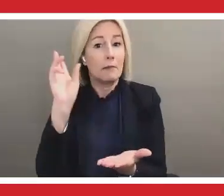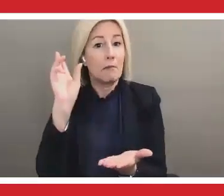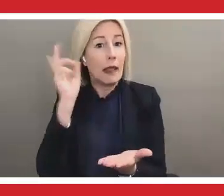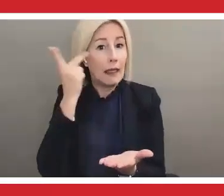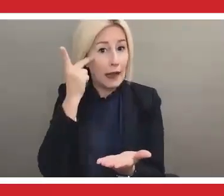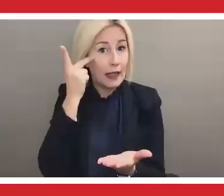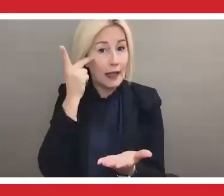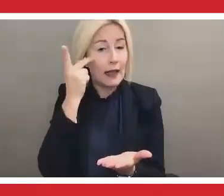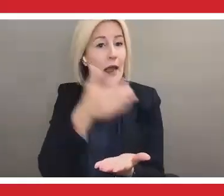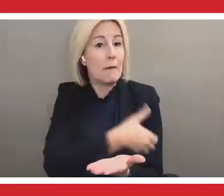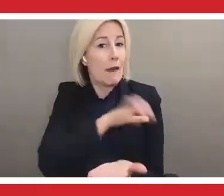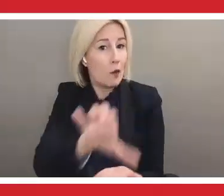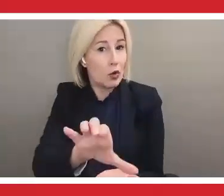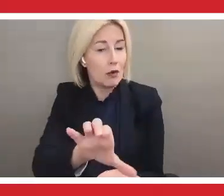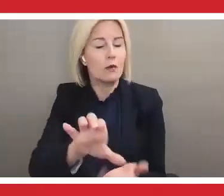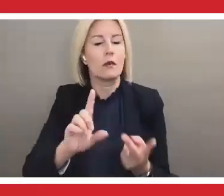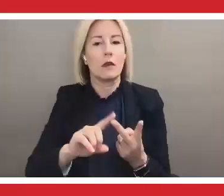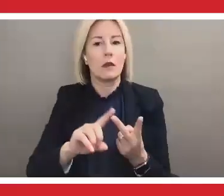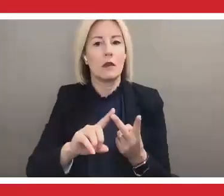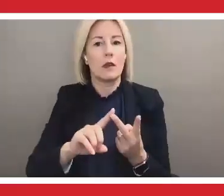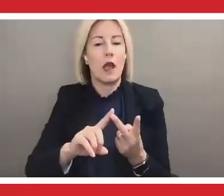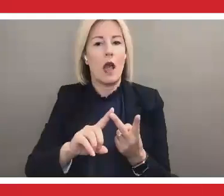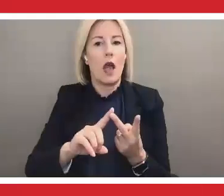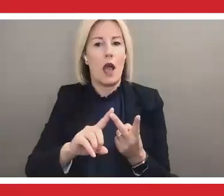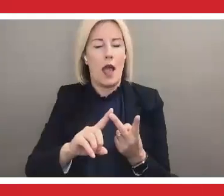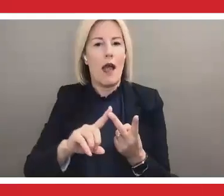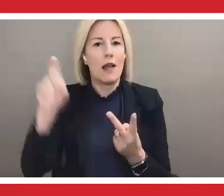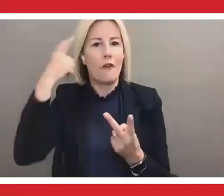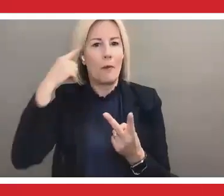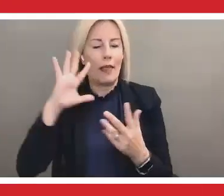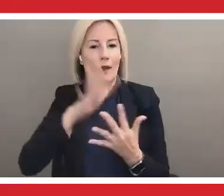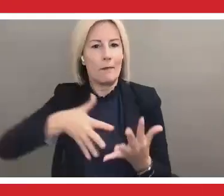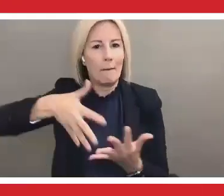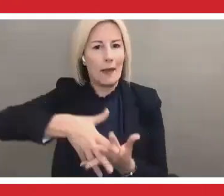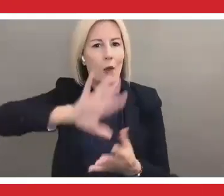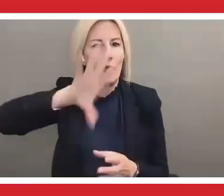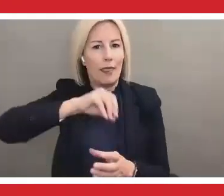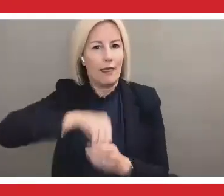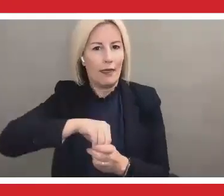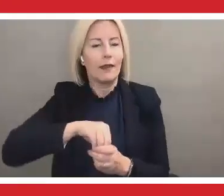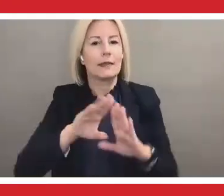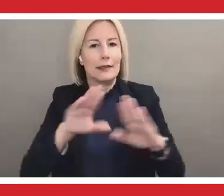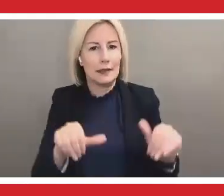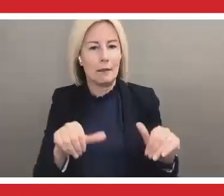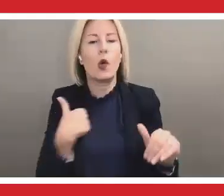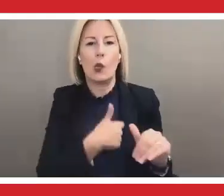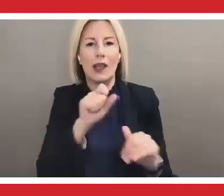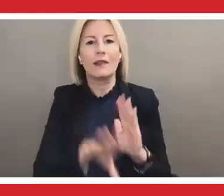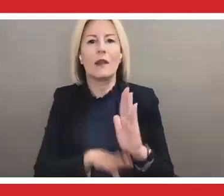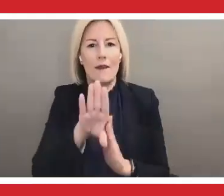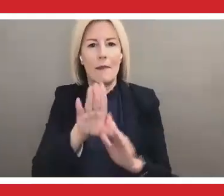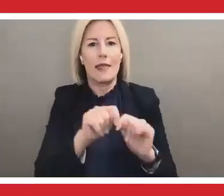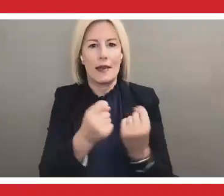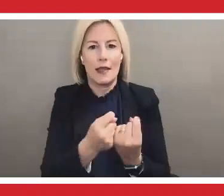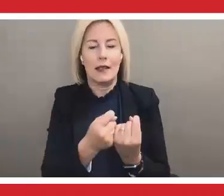empowered and bureaucratically embedded within the system. And that's what we had to do. We had to develop the team that I formed